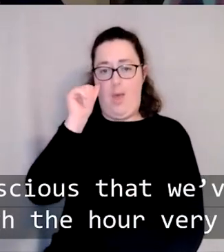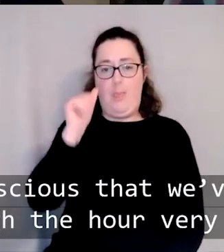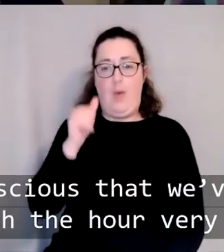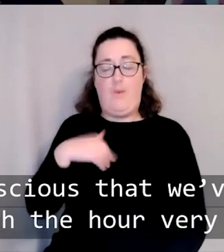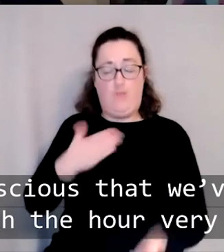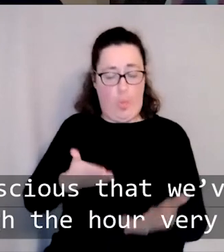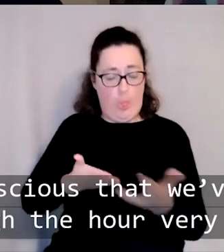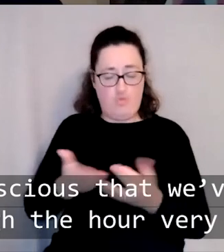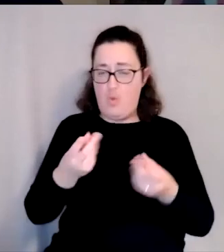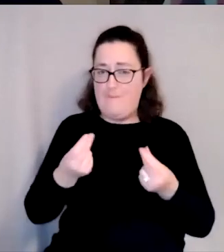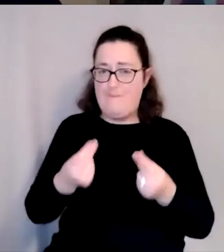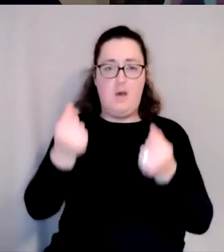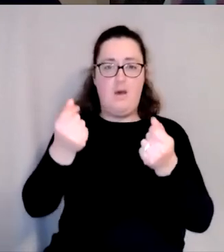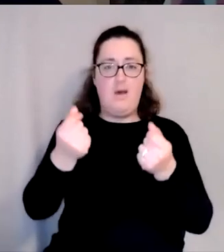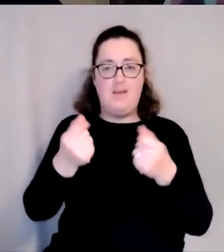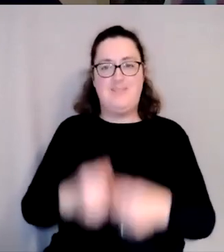zipped through the hour very fast.